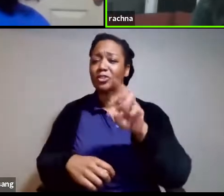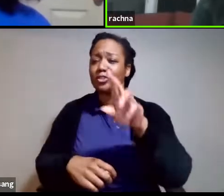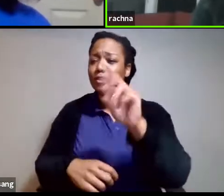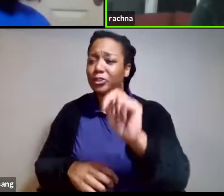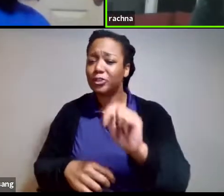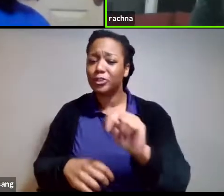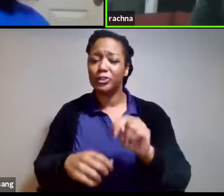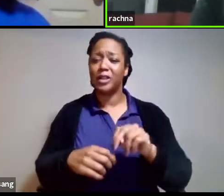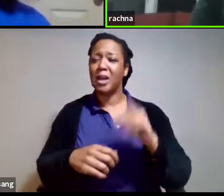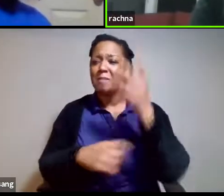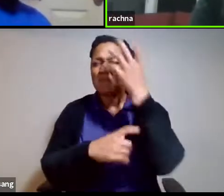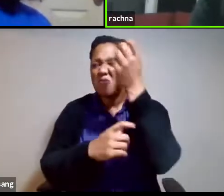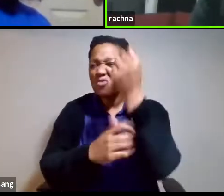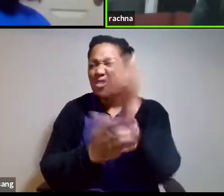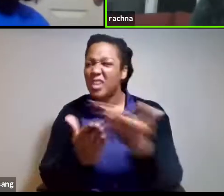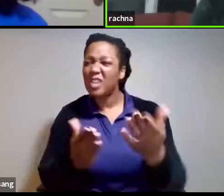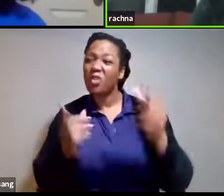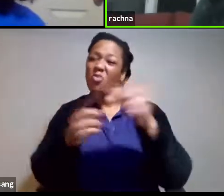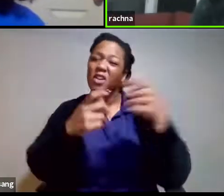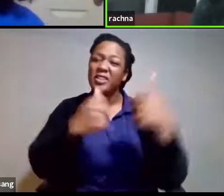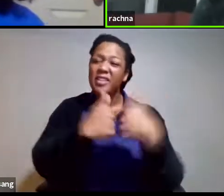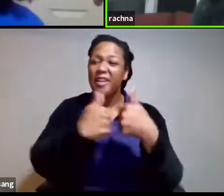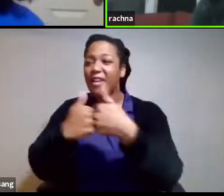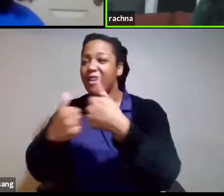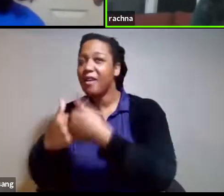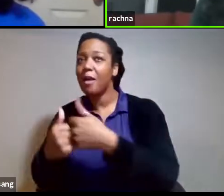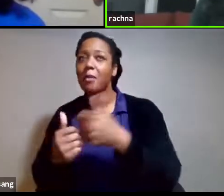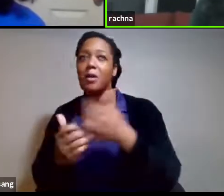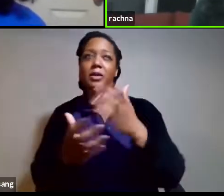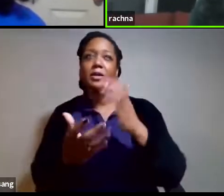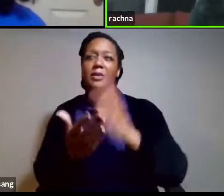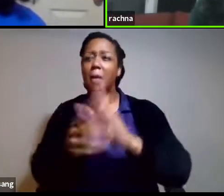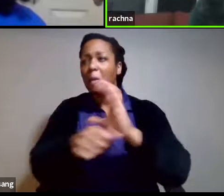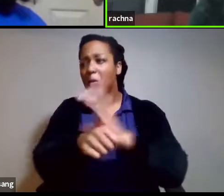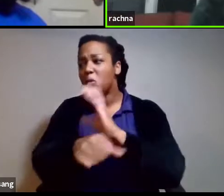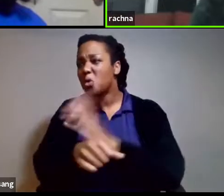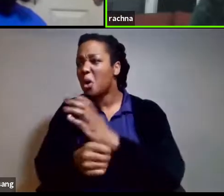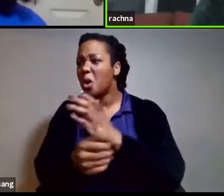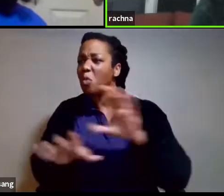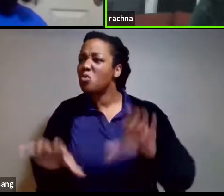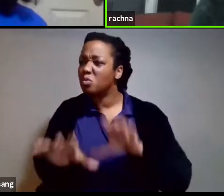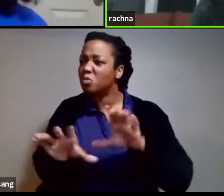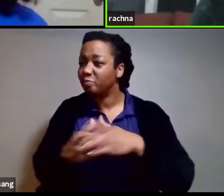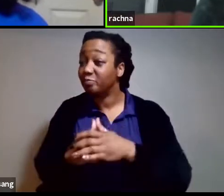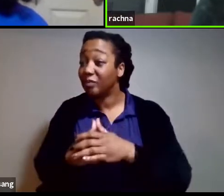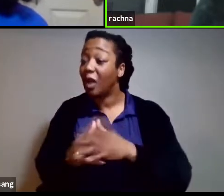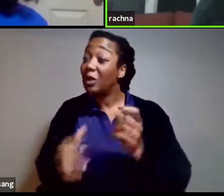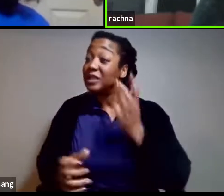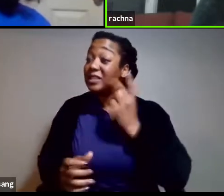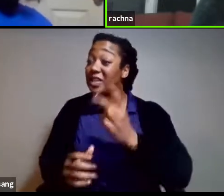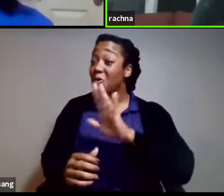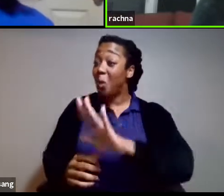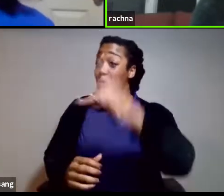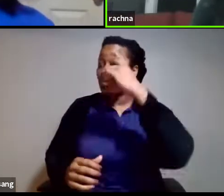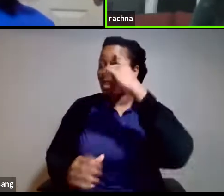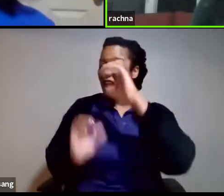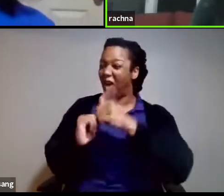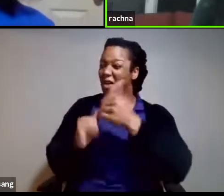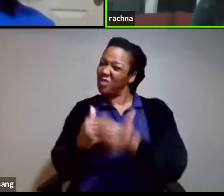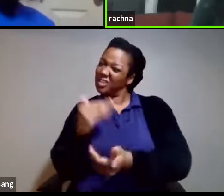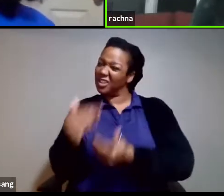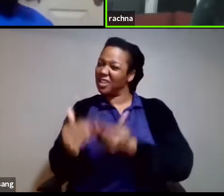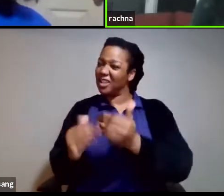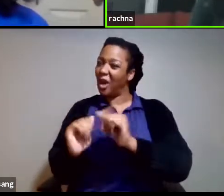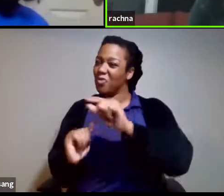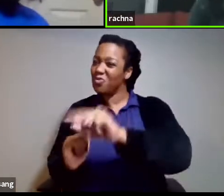things, some word games, some things on the computer, and really to find out how their brain learns, how they think